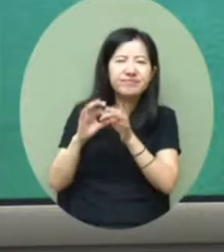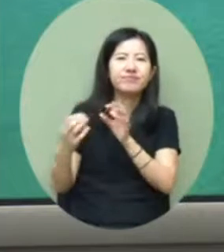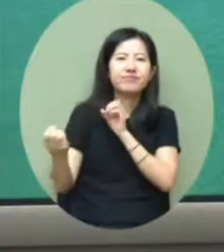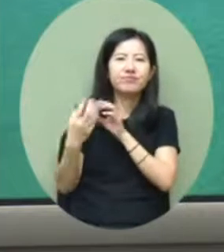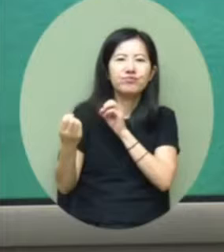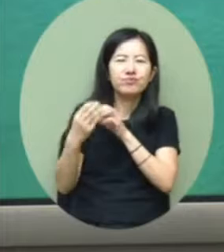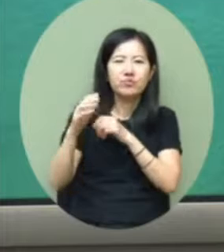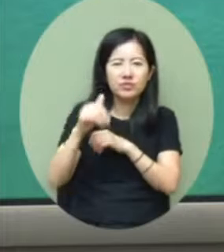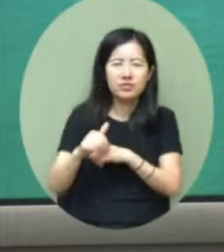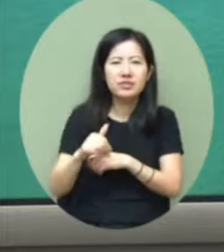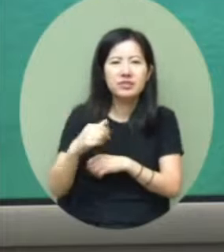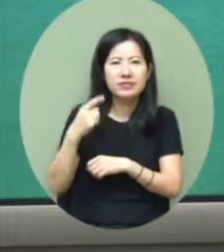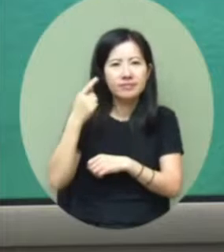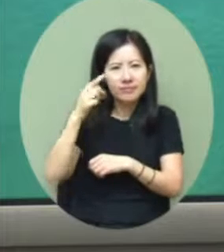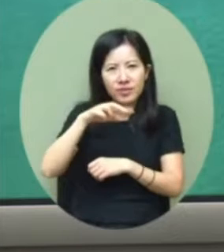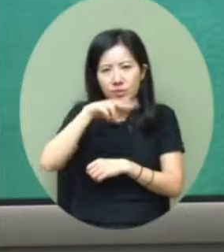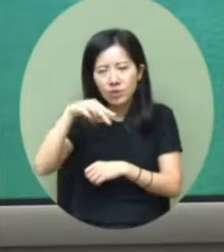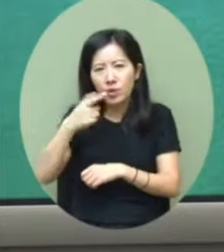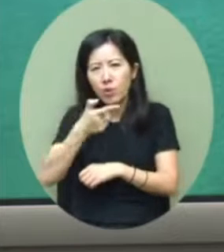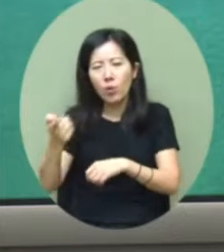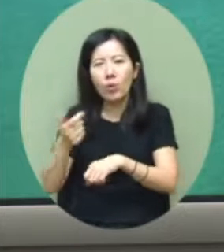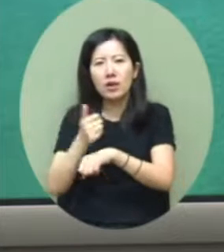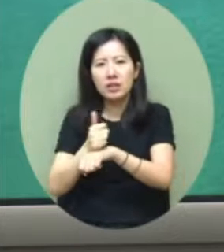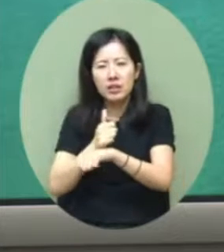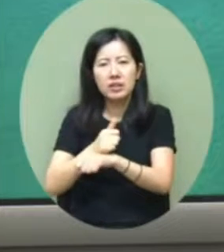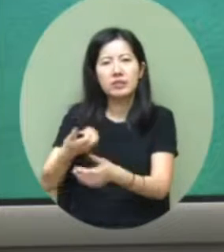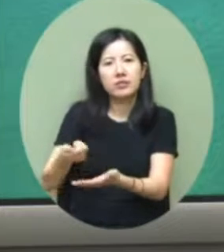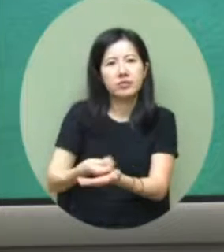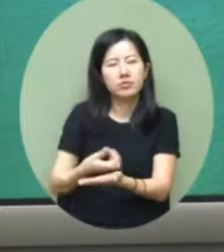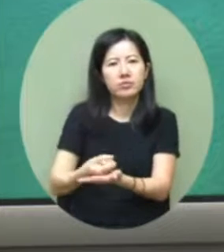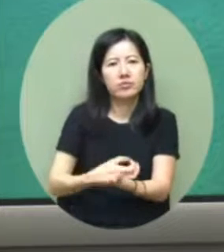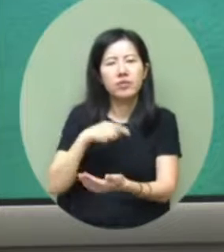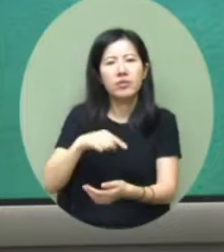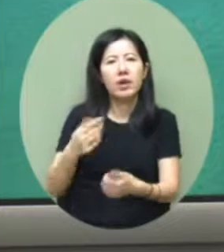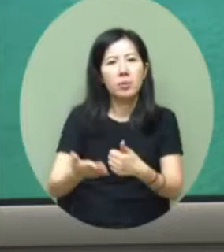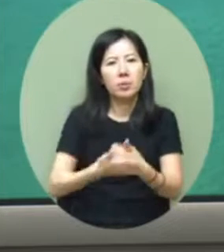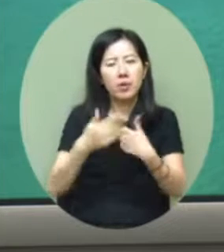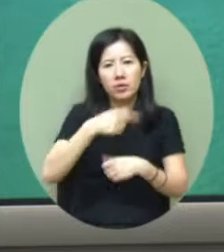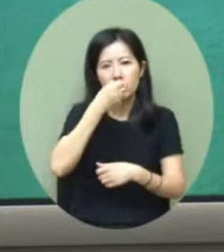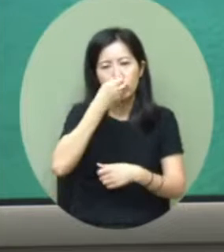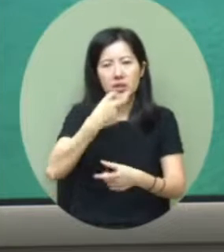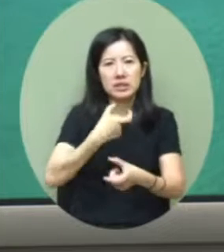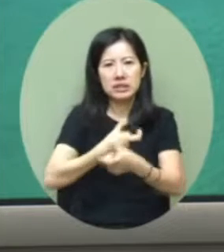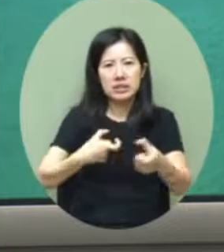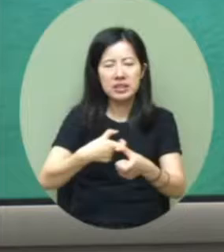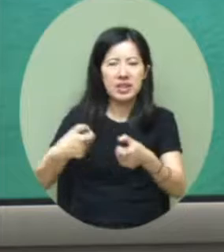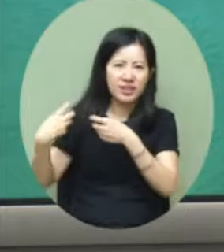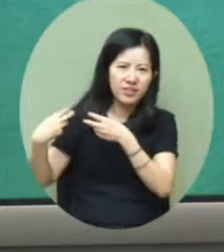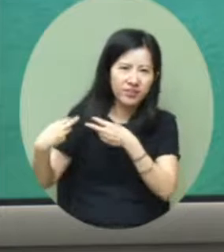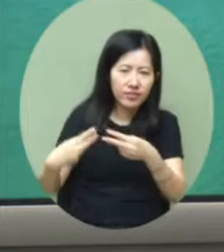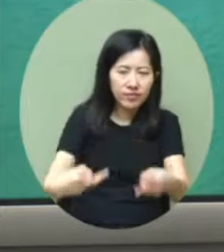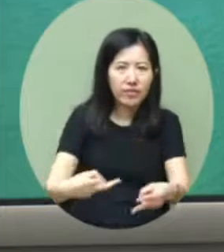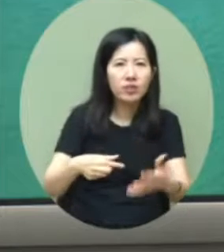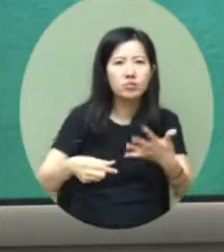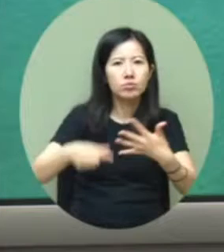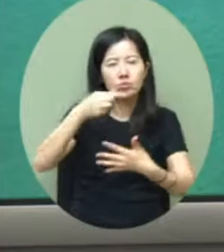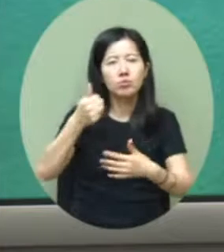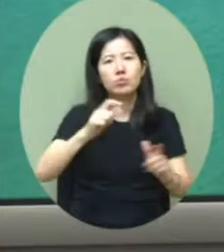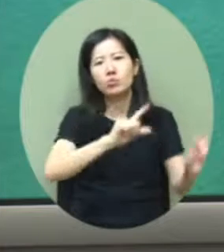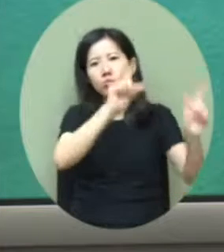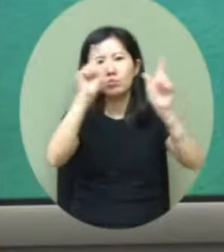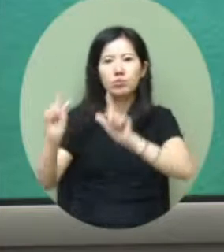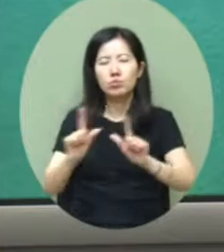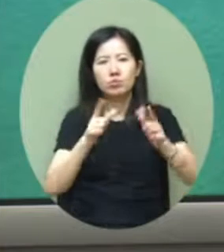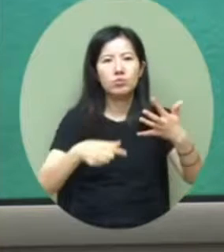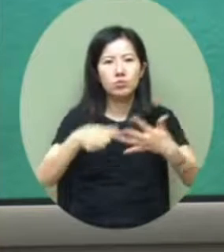maintain communication with the mainland authorities. We will ask for more supporting measures. We will focus